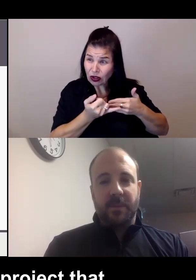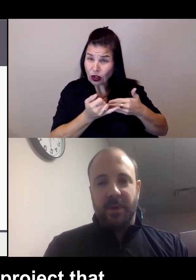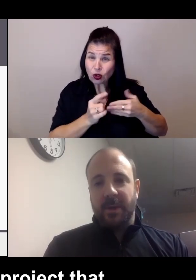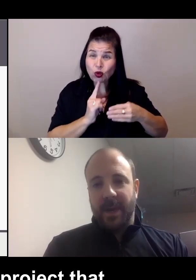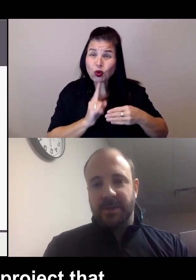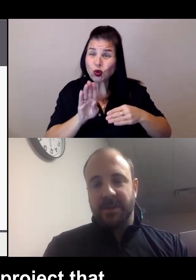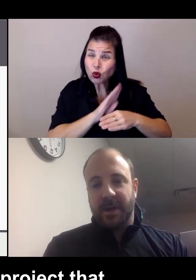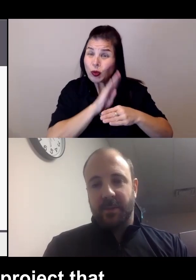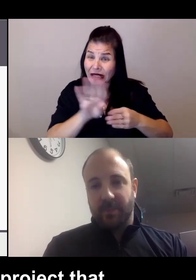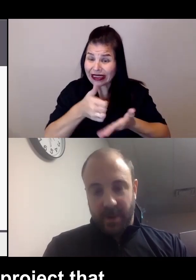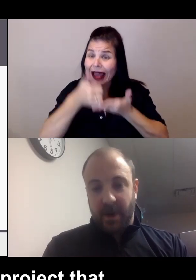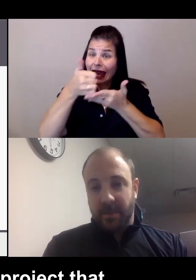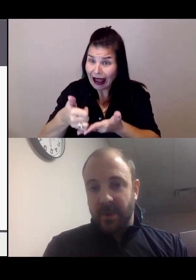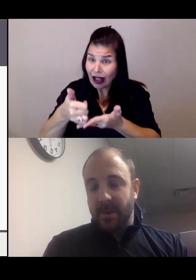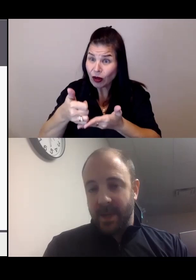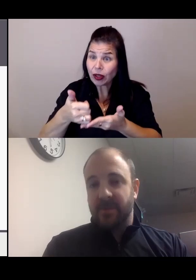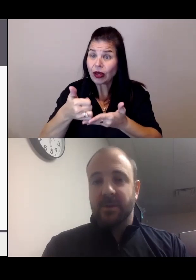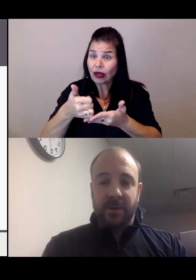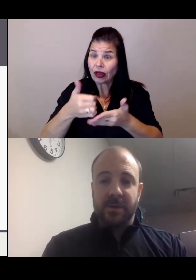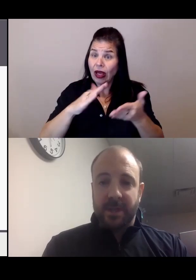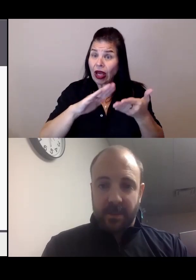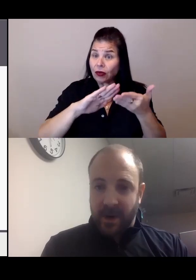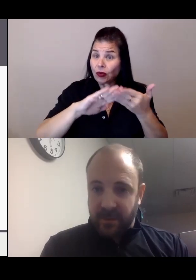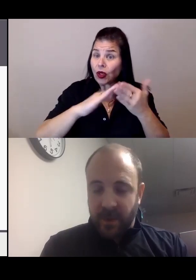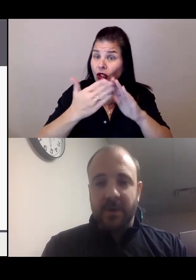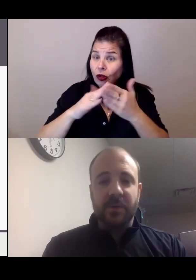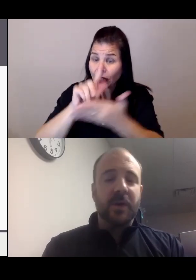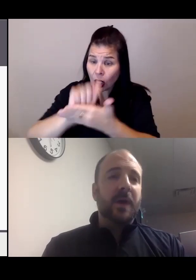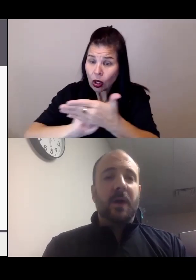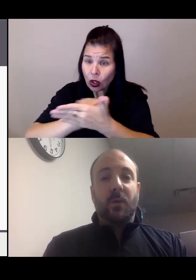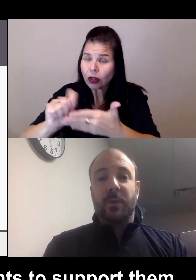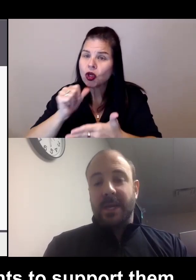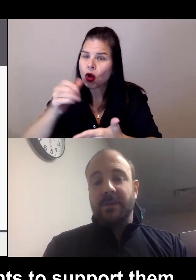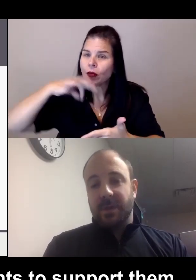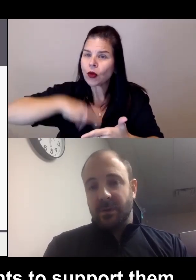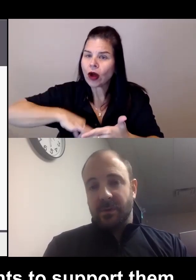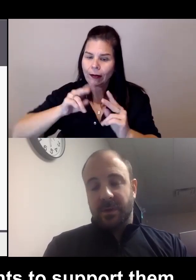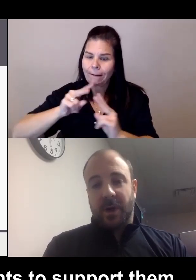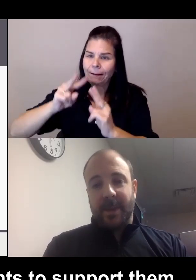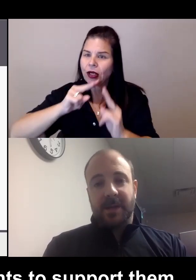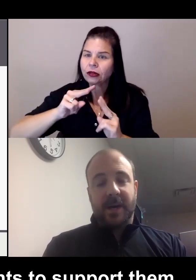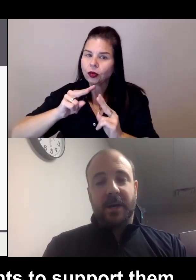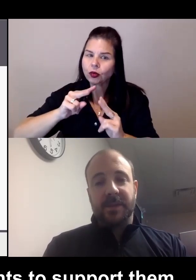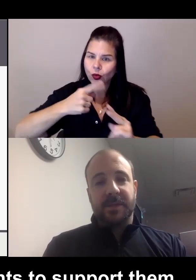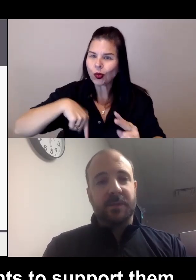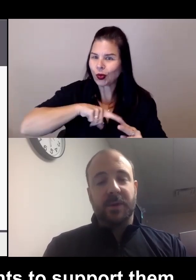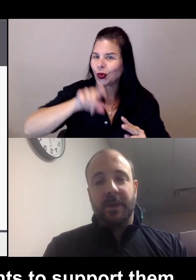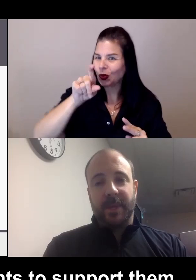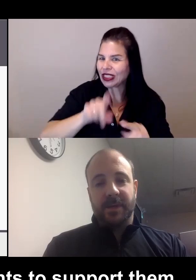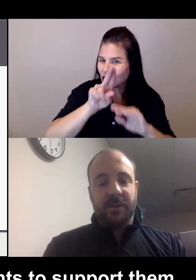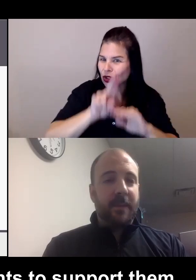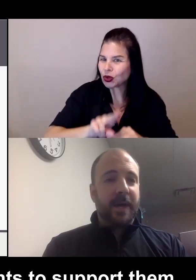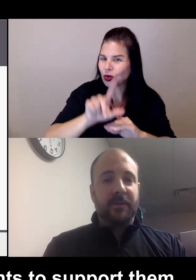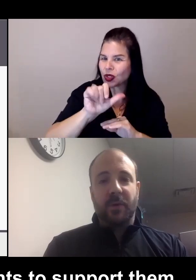our community-based literacy nonprofit partners, we would need to use law-backed documents to support